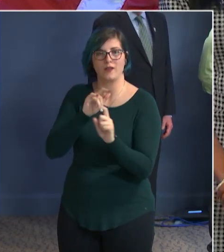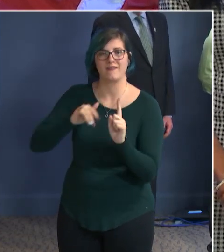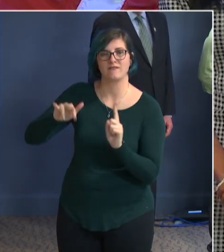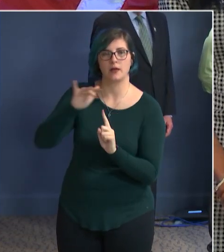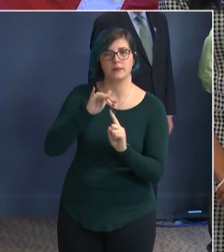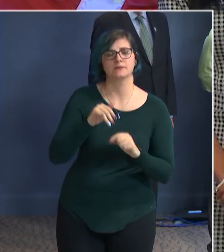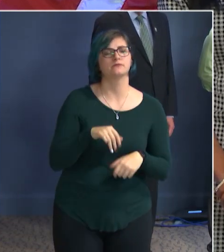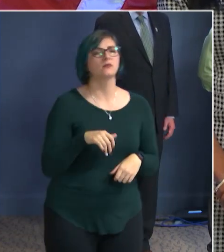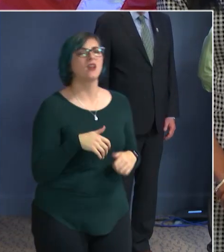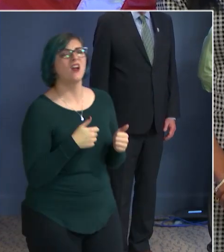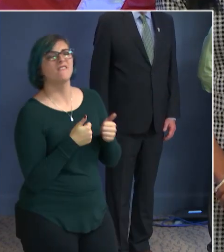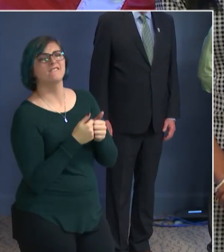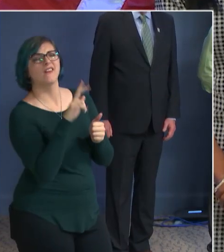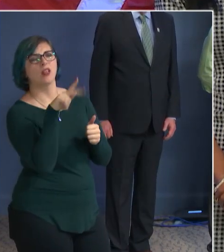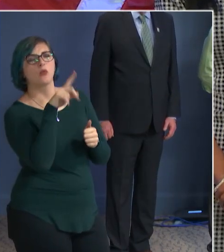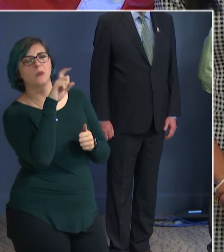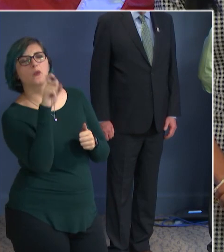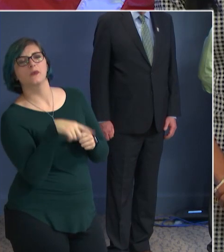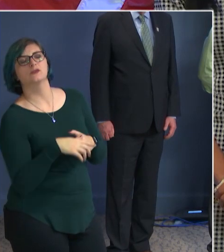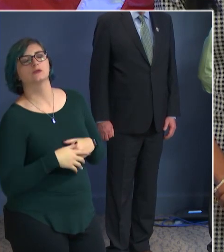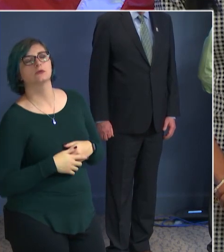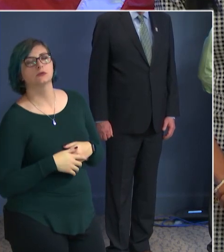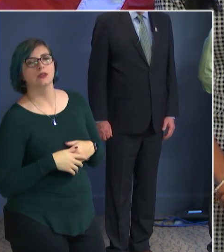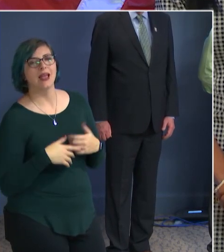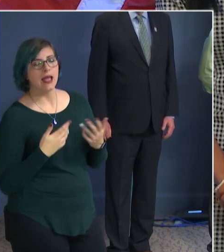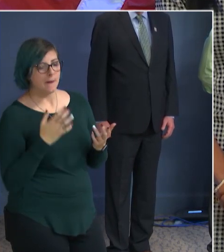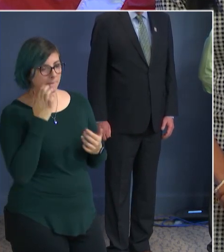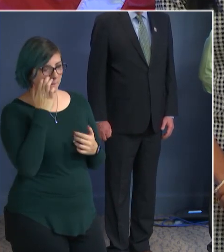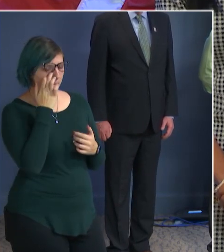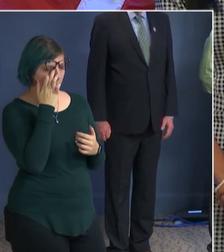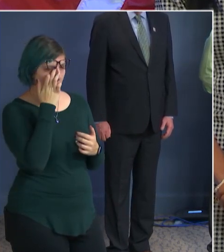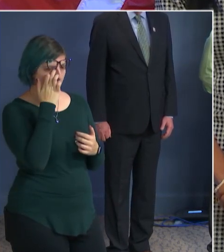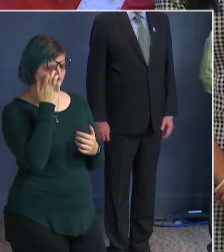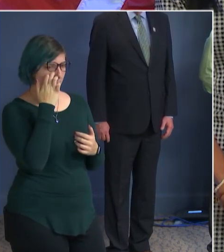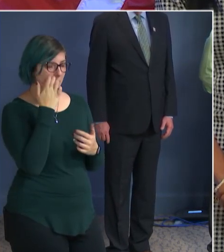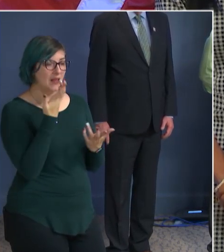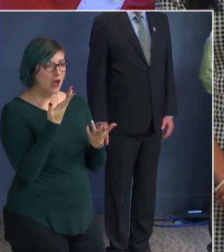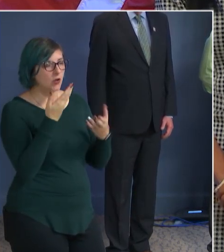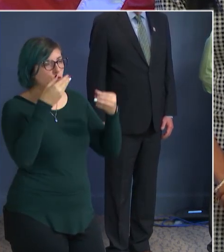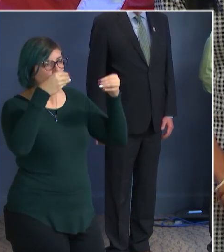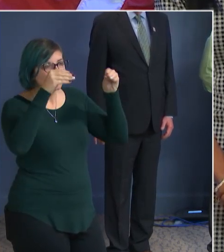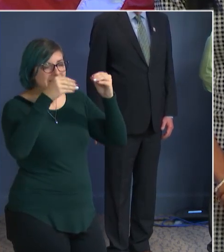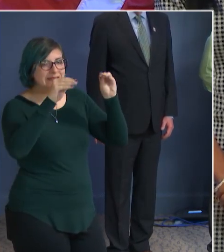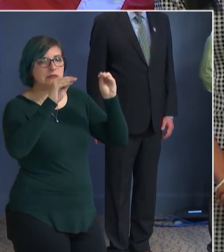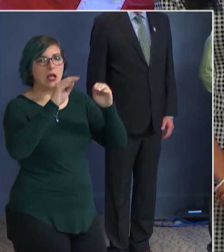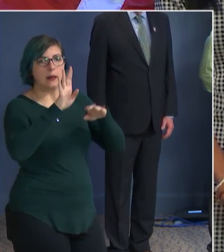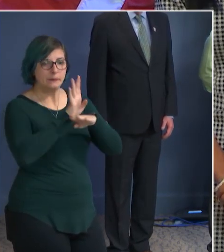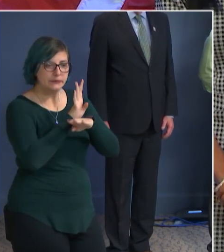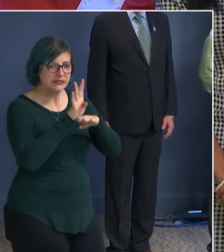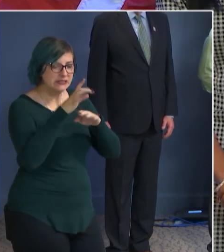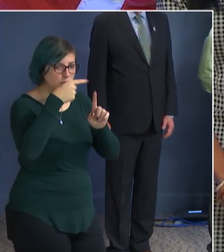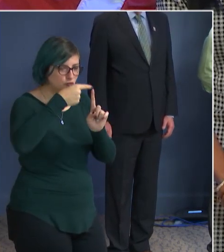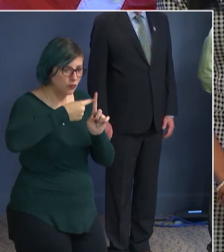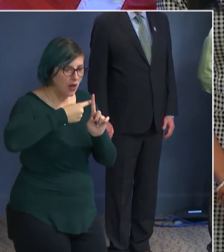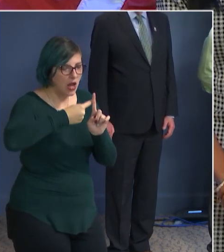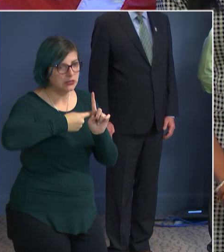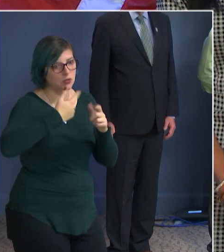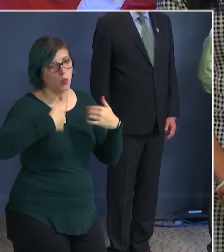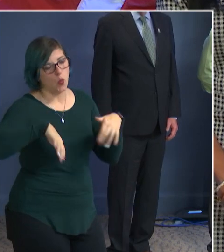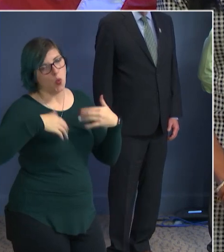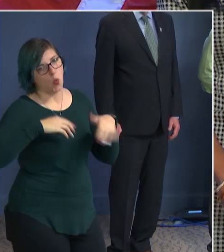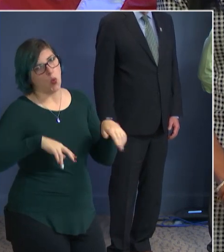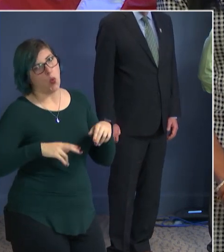ask a follow-up? Is it, I mean, commercial rents are just much higher